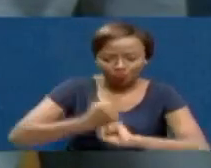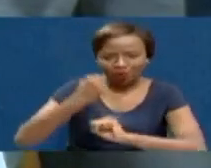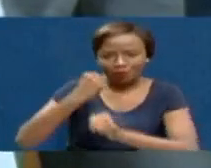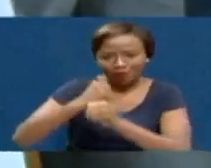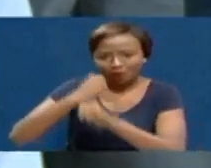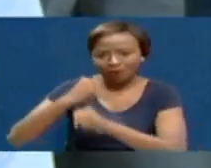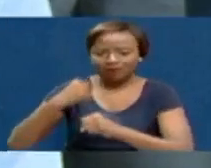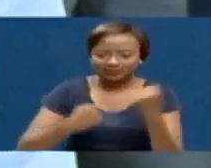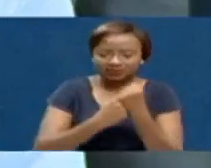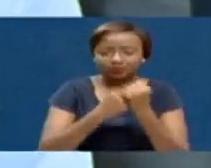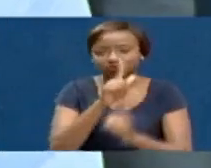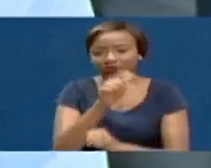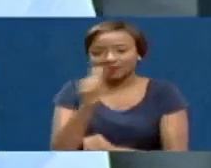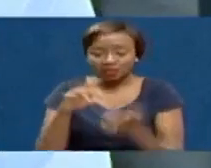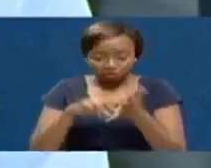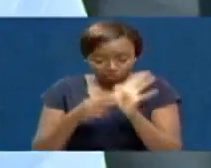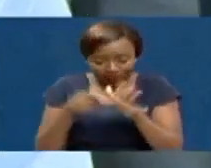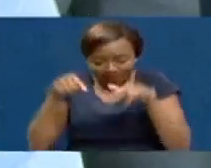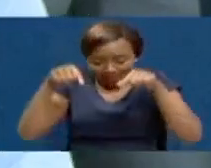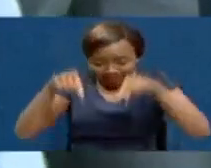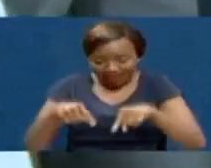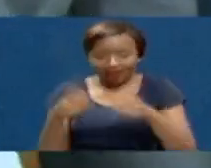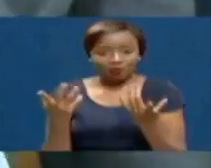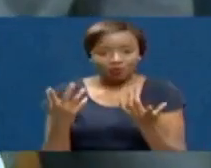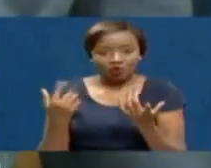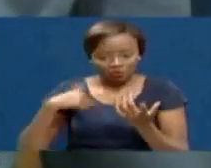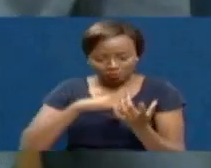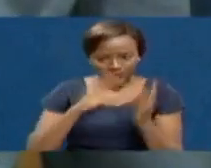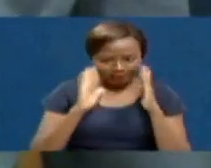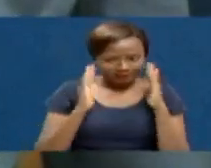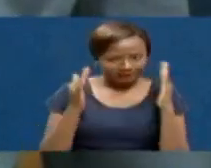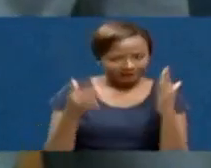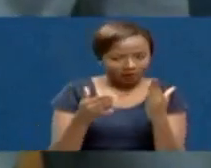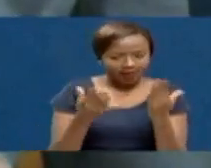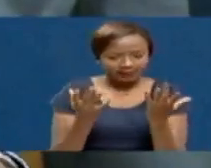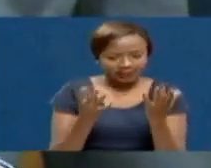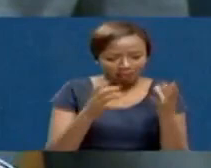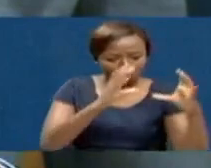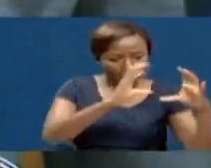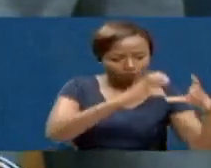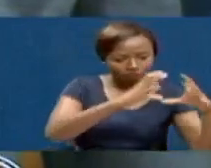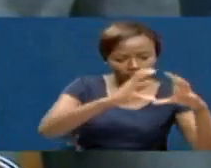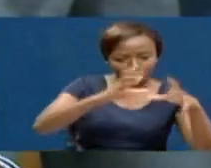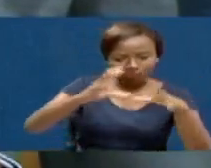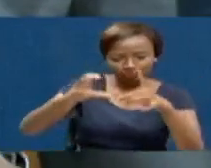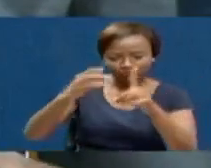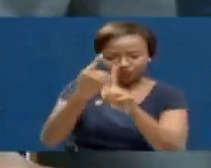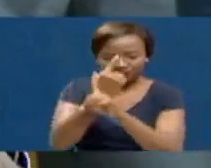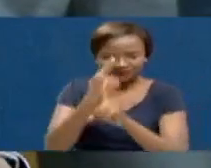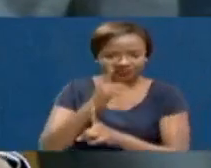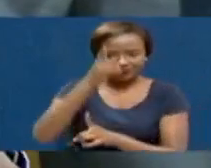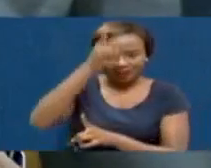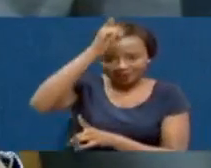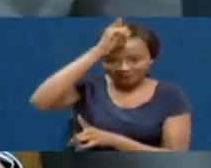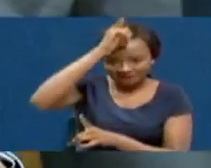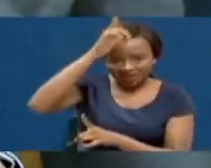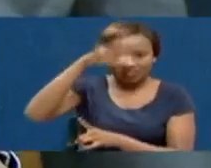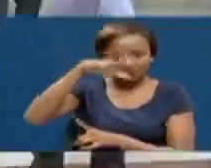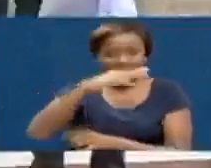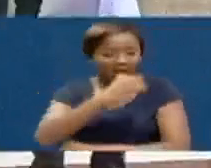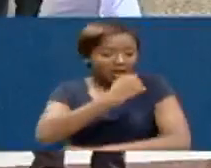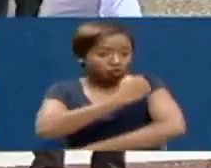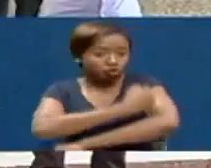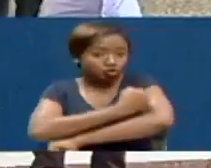particular case, we need to be looking as communities in your villages. What are the secondary